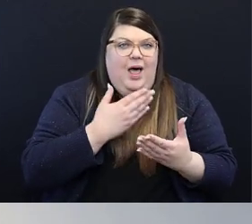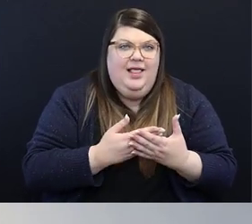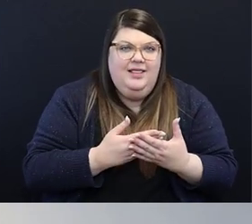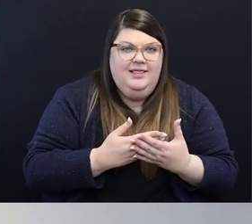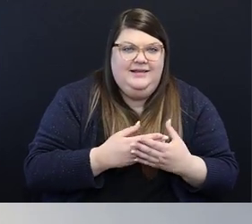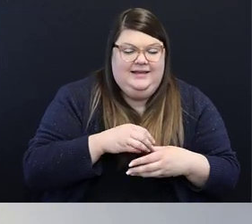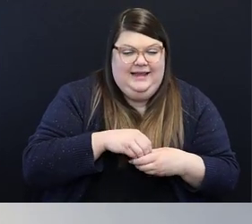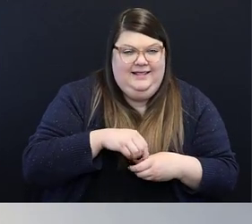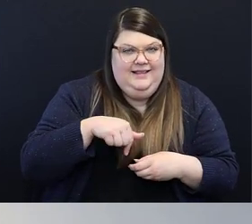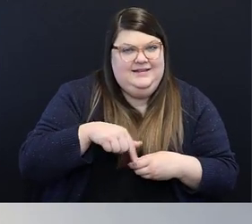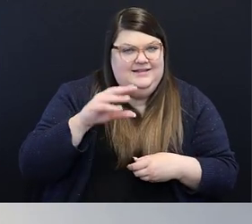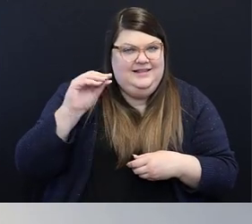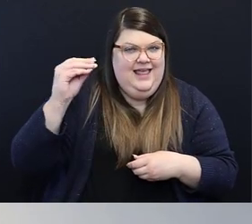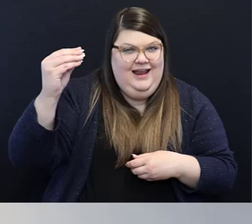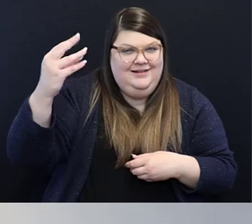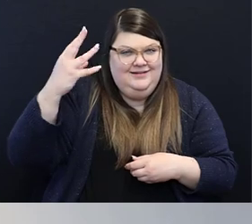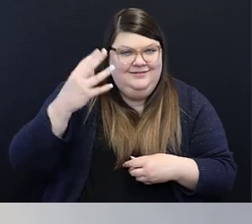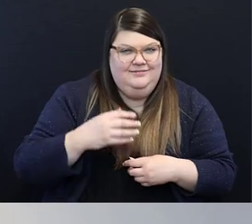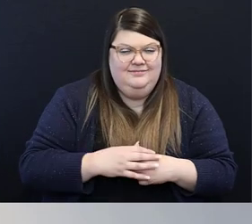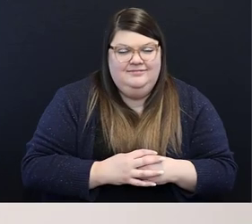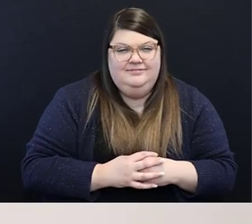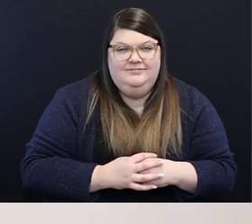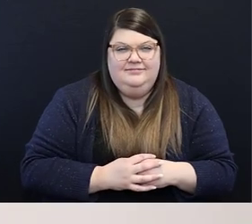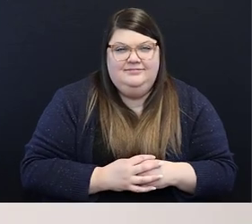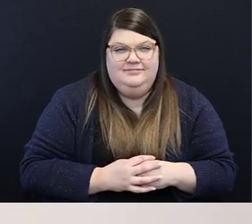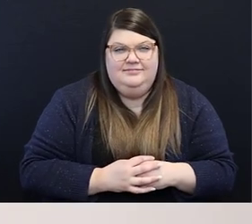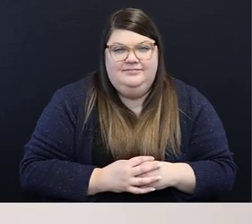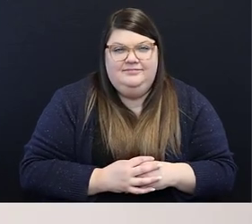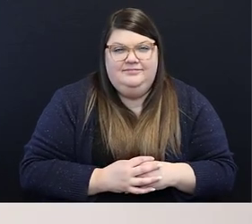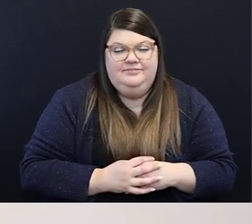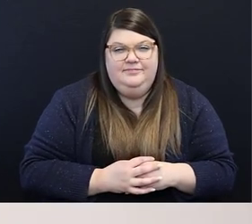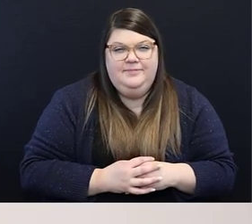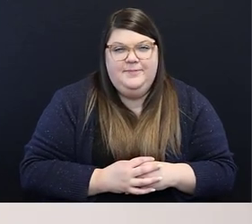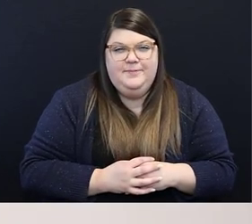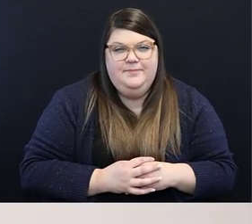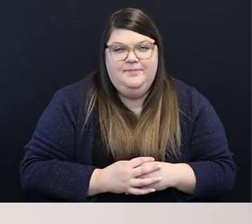well in this light. And